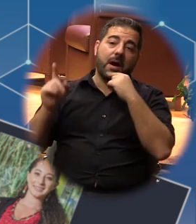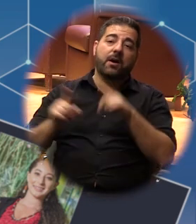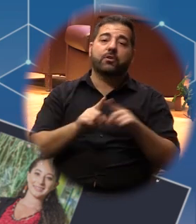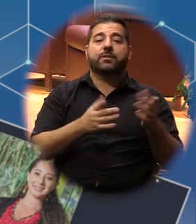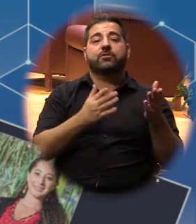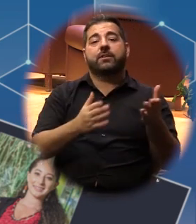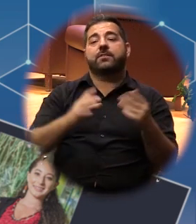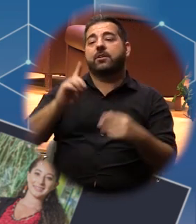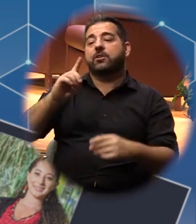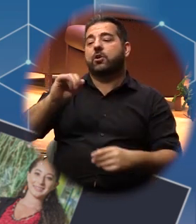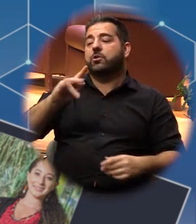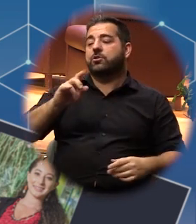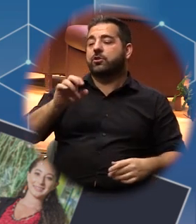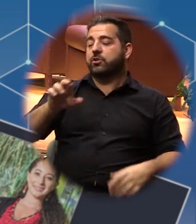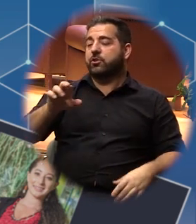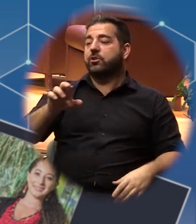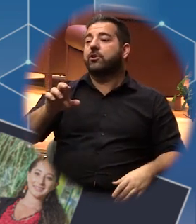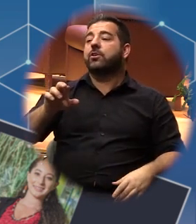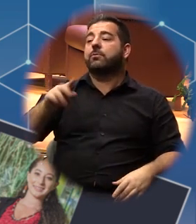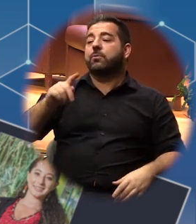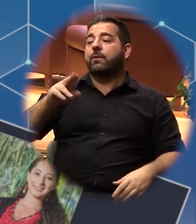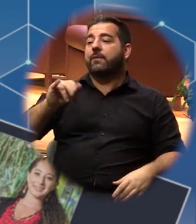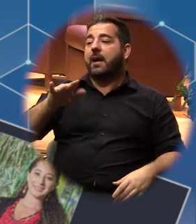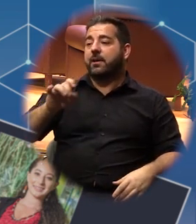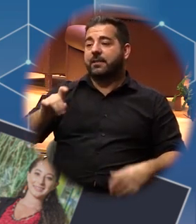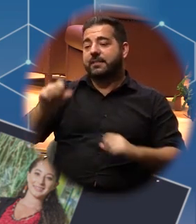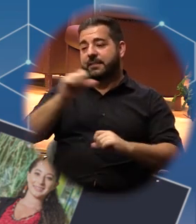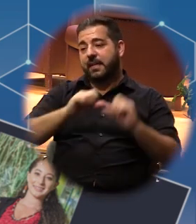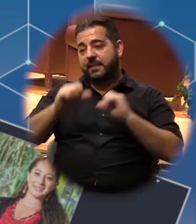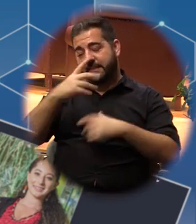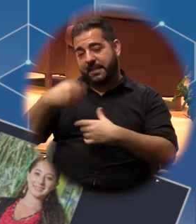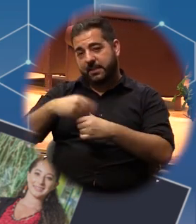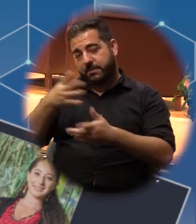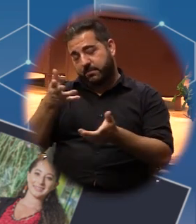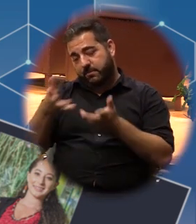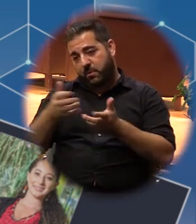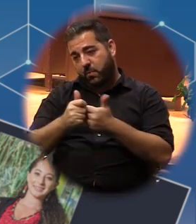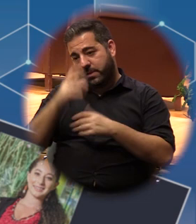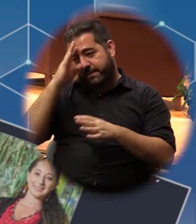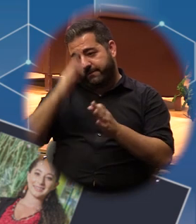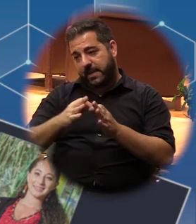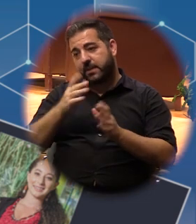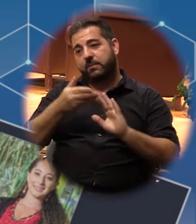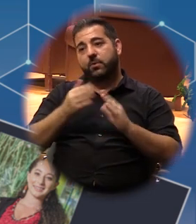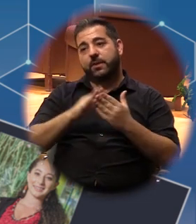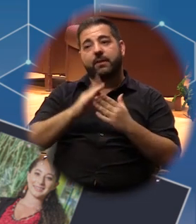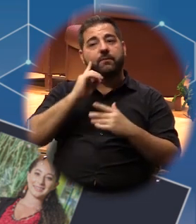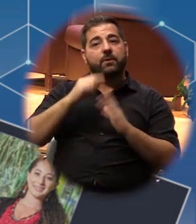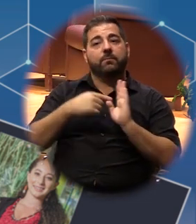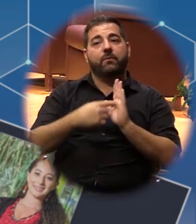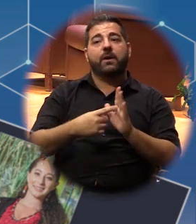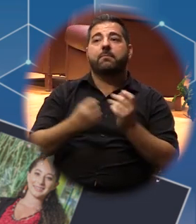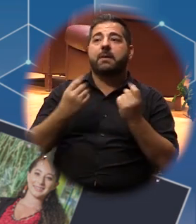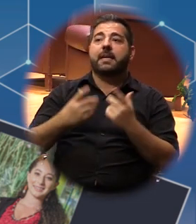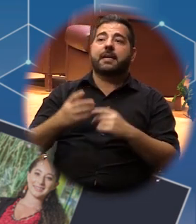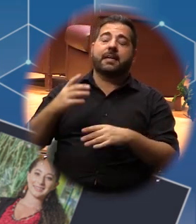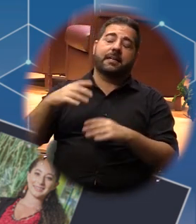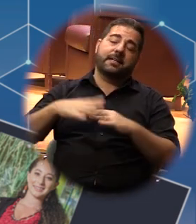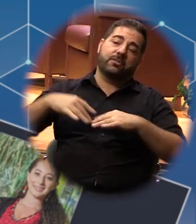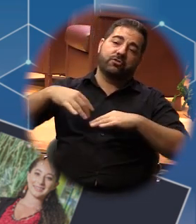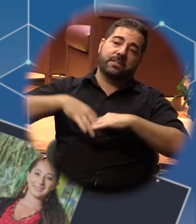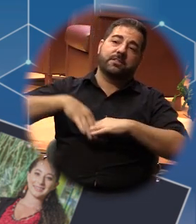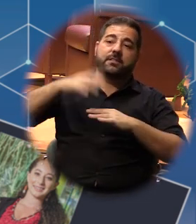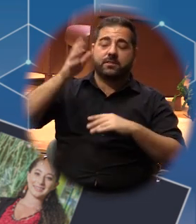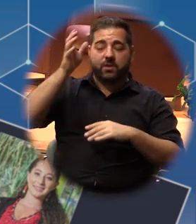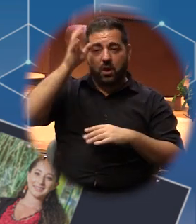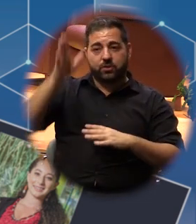out Dozer's profile series on science engagement with faith communities, which includes profiles of several Indigenous scholars, including Dr.